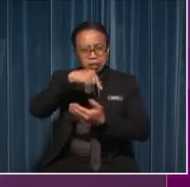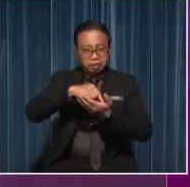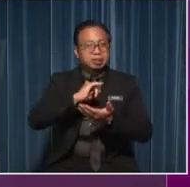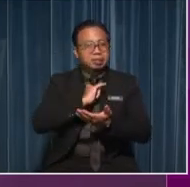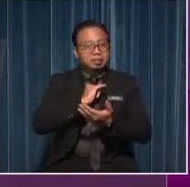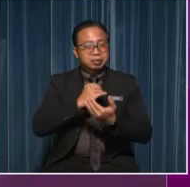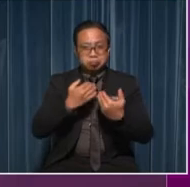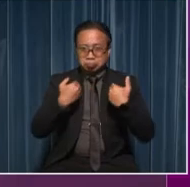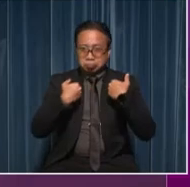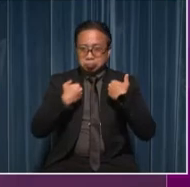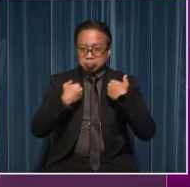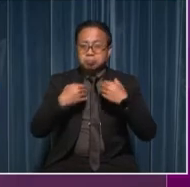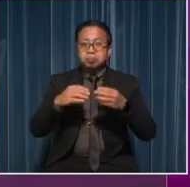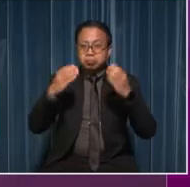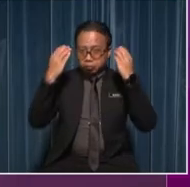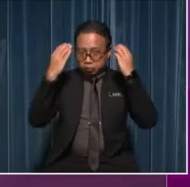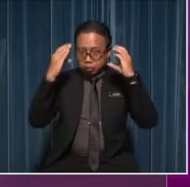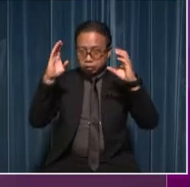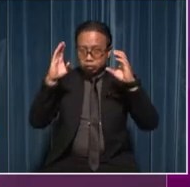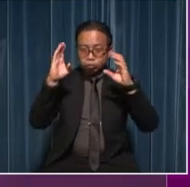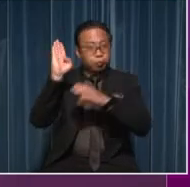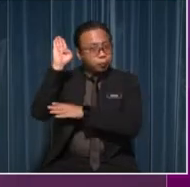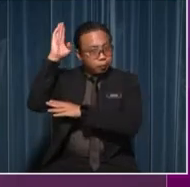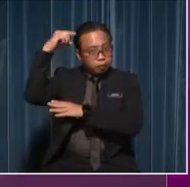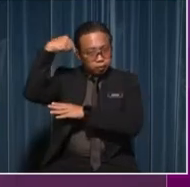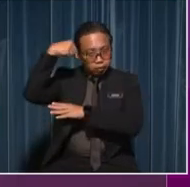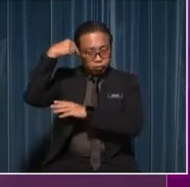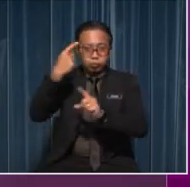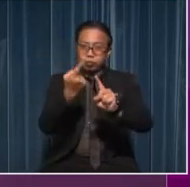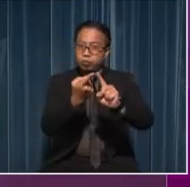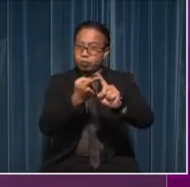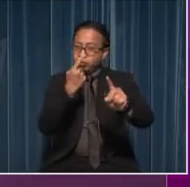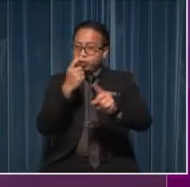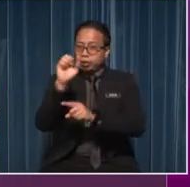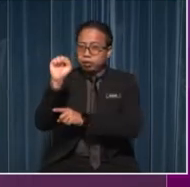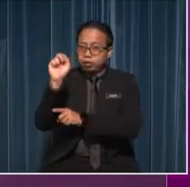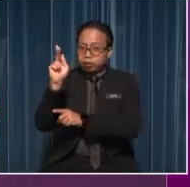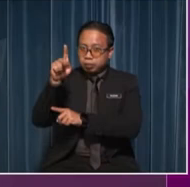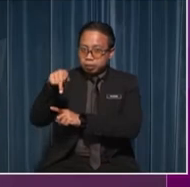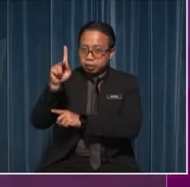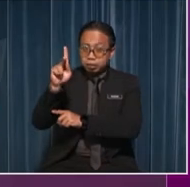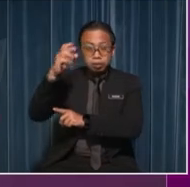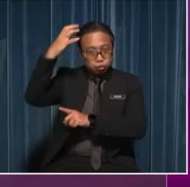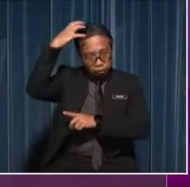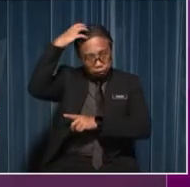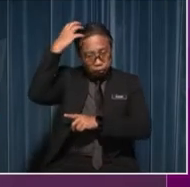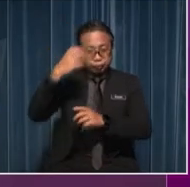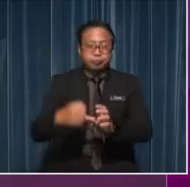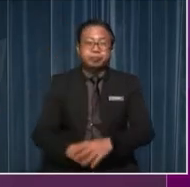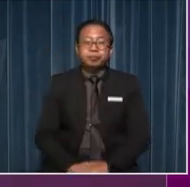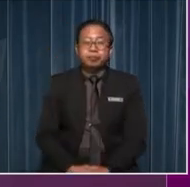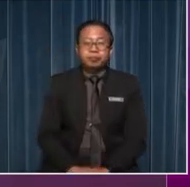language interpreter, Encik Muhammad Buhari bin Che Hassan from SKPK Selangor.